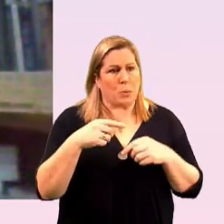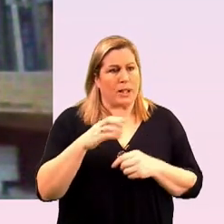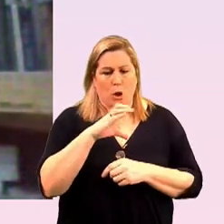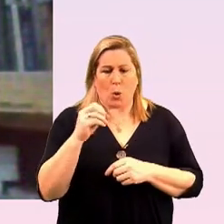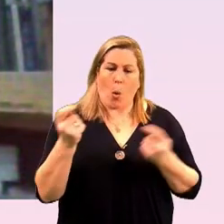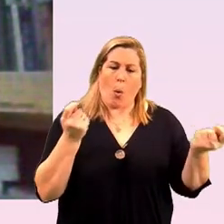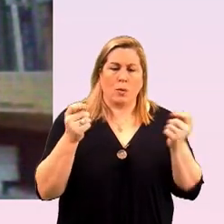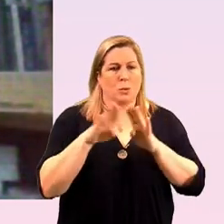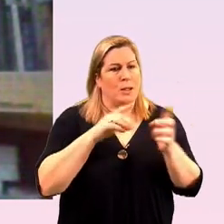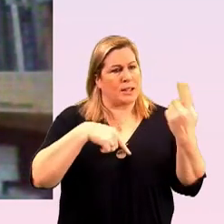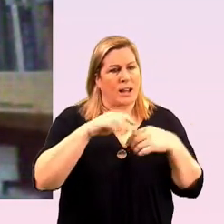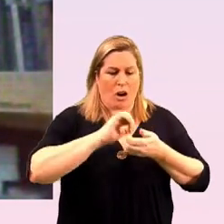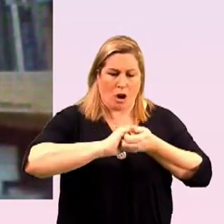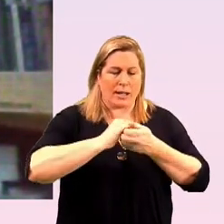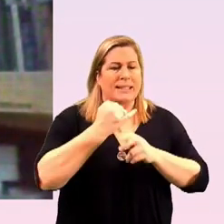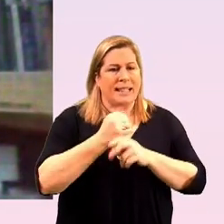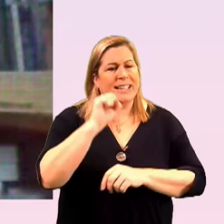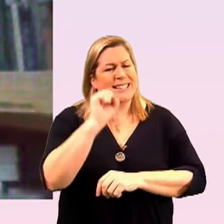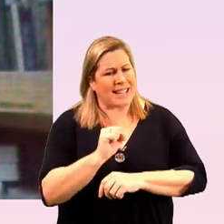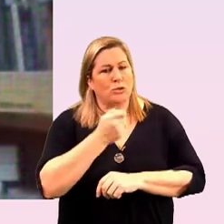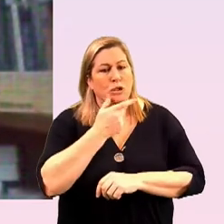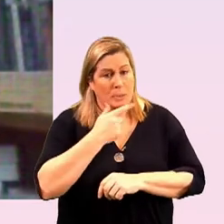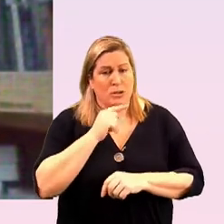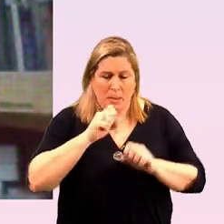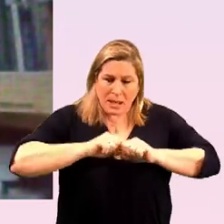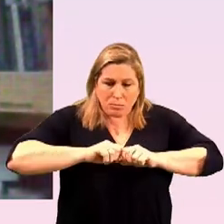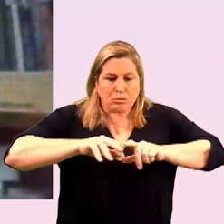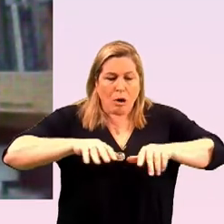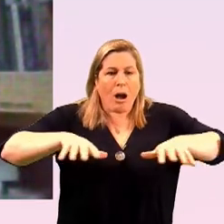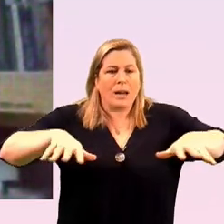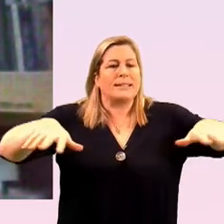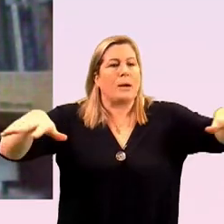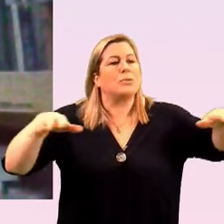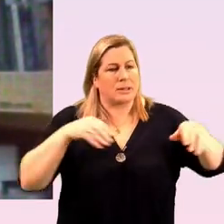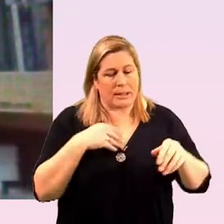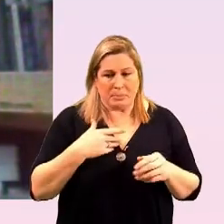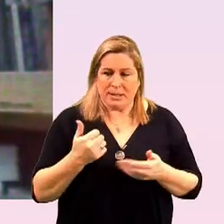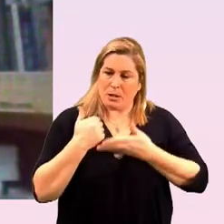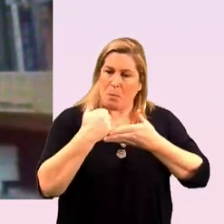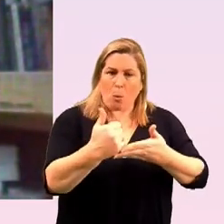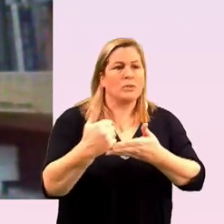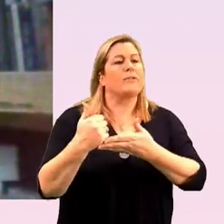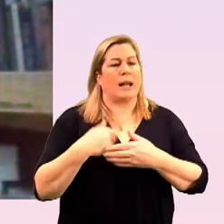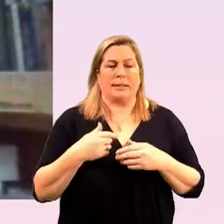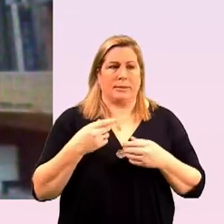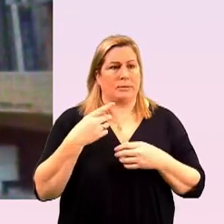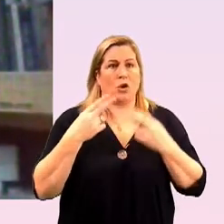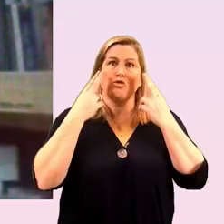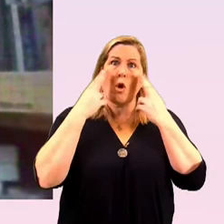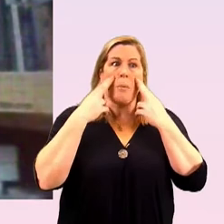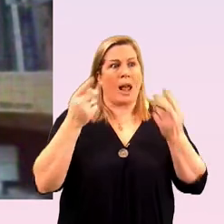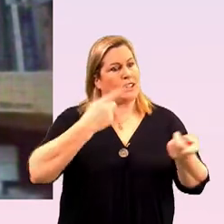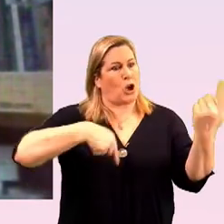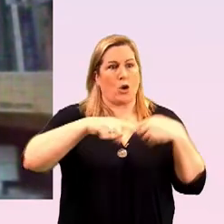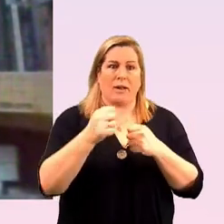our colleagues in South Dublin. So it's broadening it out. It's being supportive, as Frances has said, and it's normalising us for our